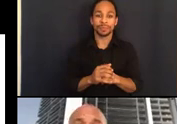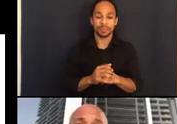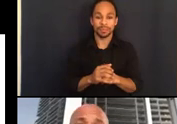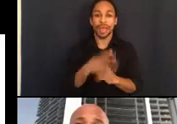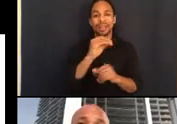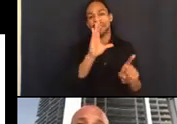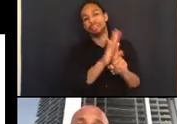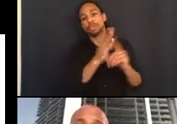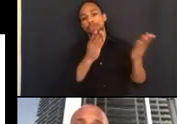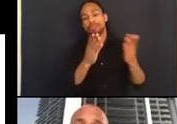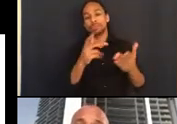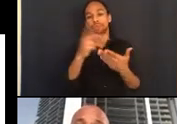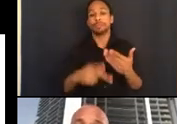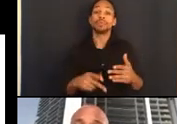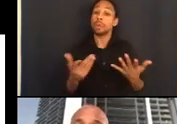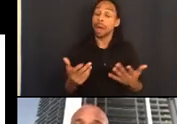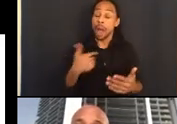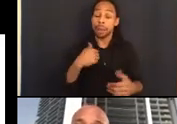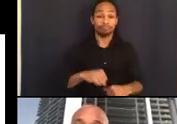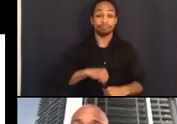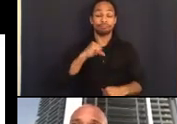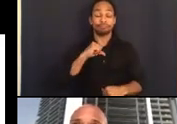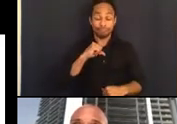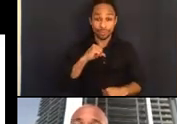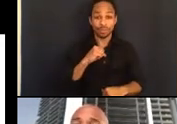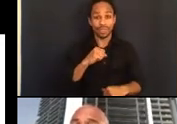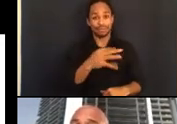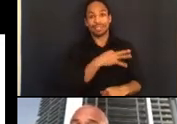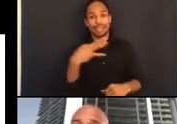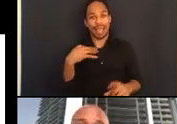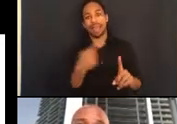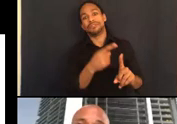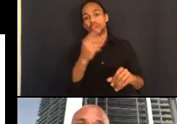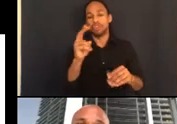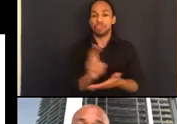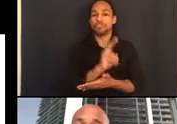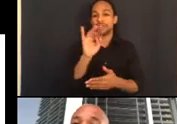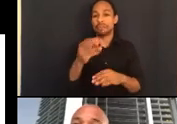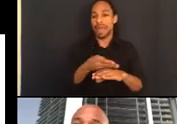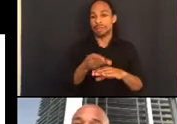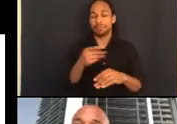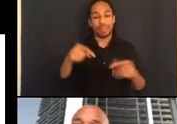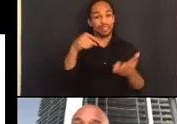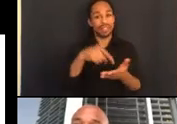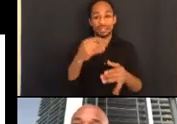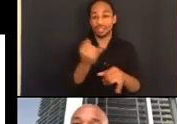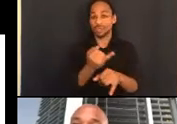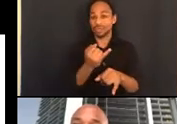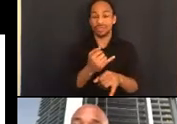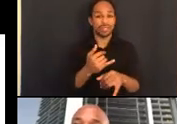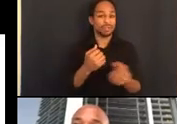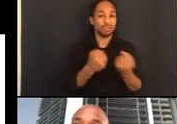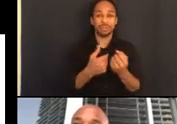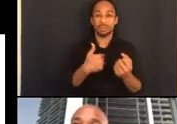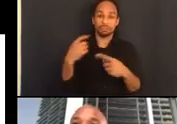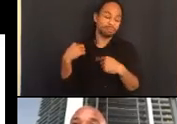So I'm extremely proud to be faculty at the University of Miami. This institution supported me as I was a student